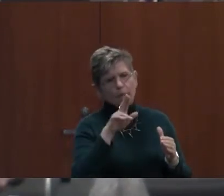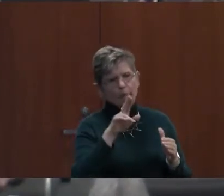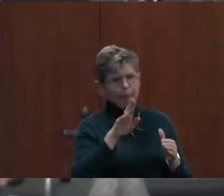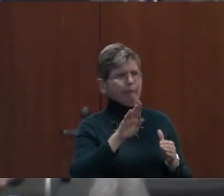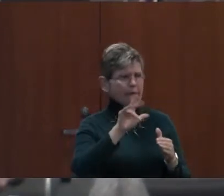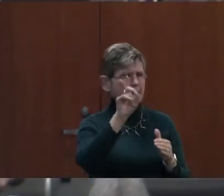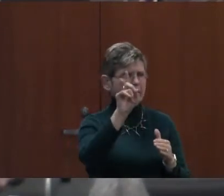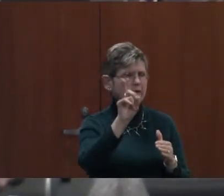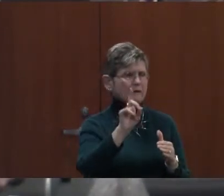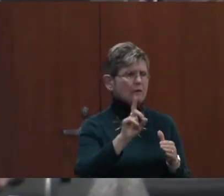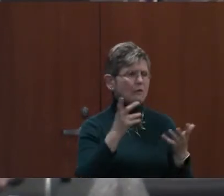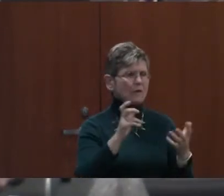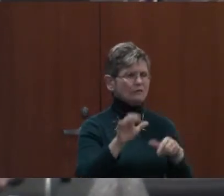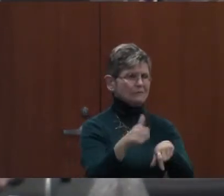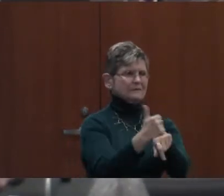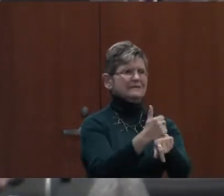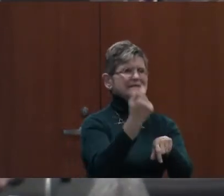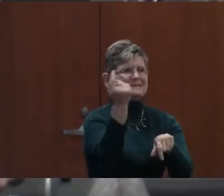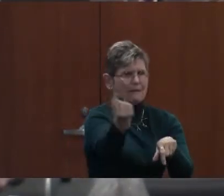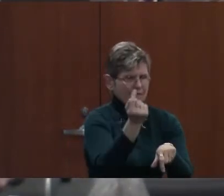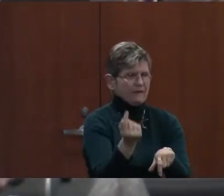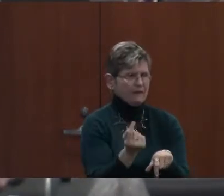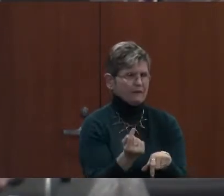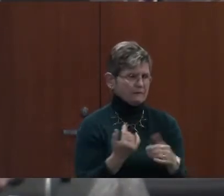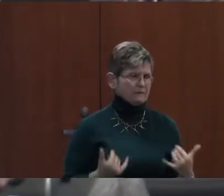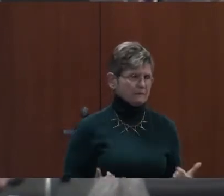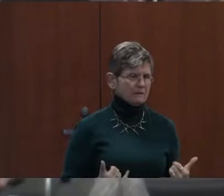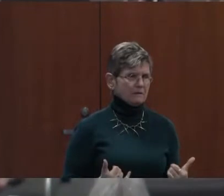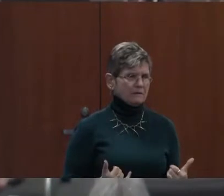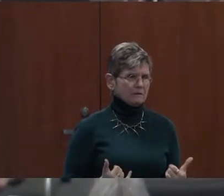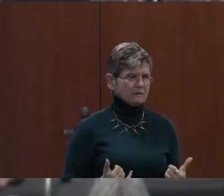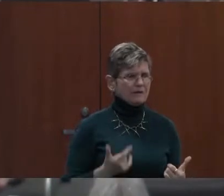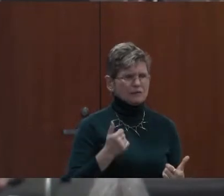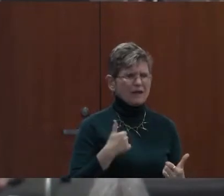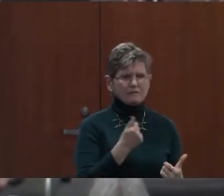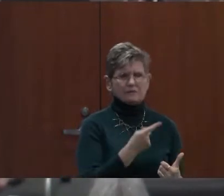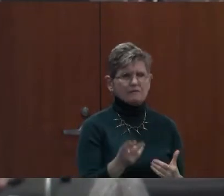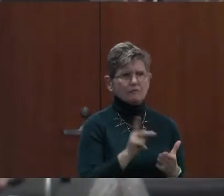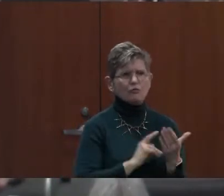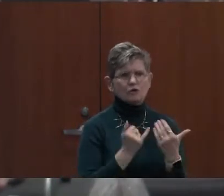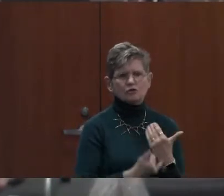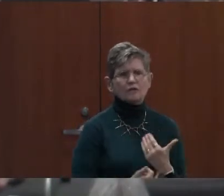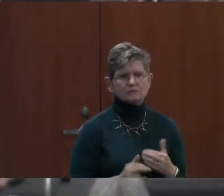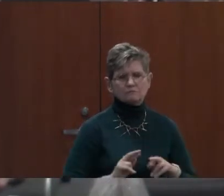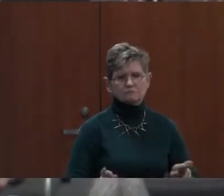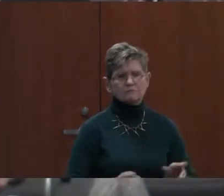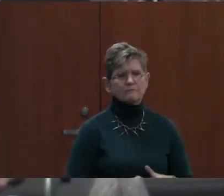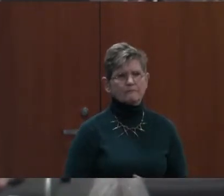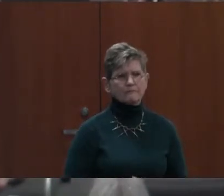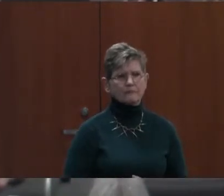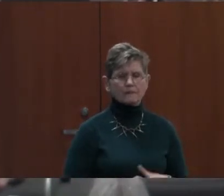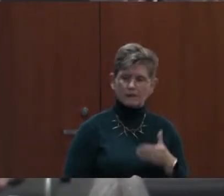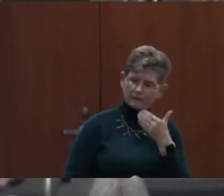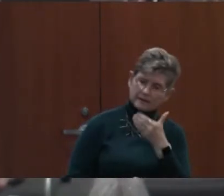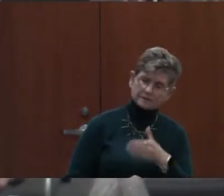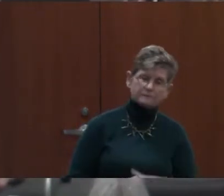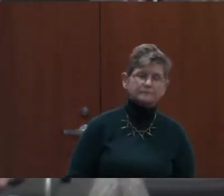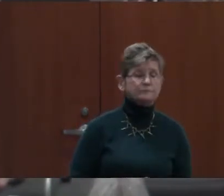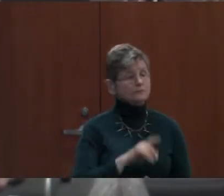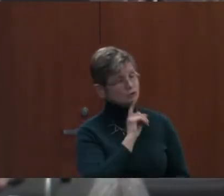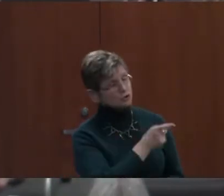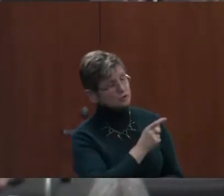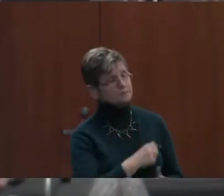wanted to get something in place, so we had a fencing bid for some projects. Okay. Thank you. Sure.